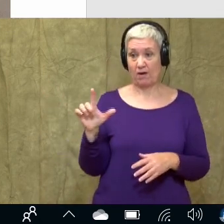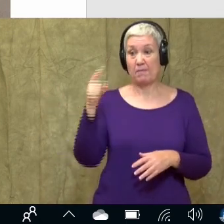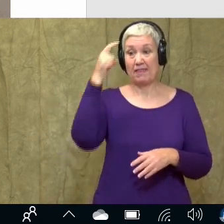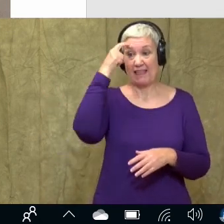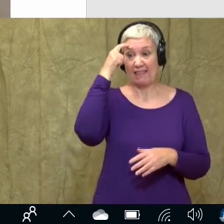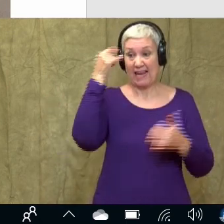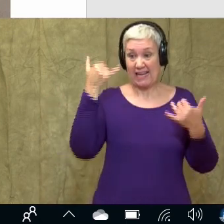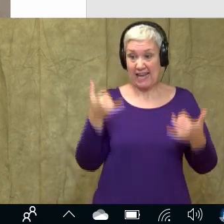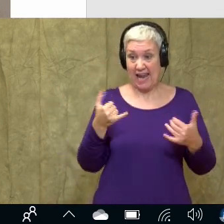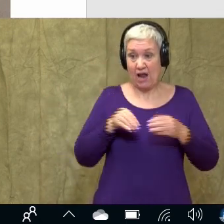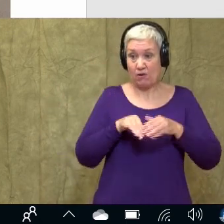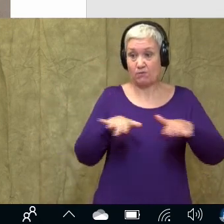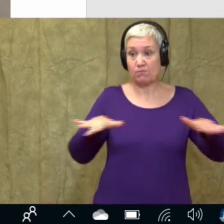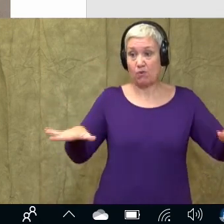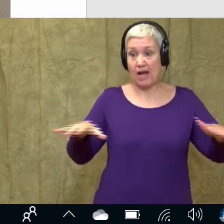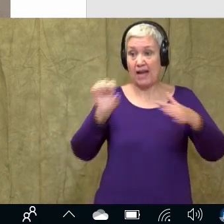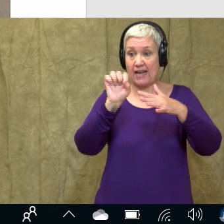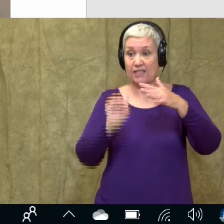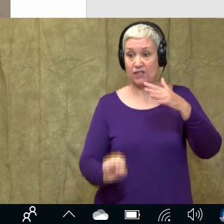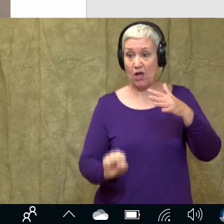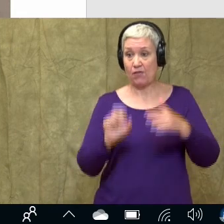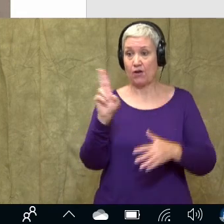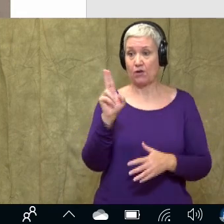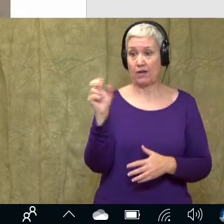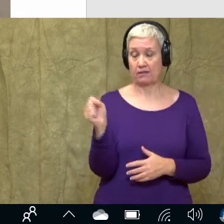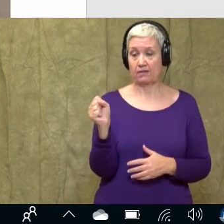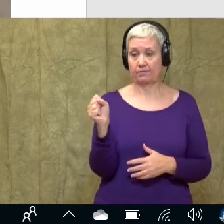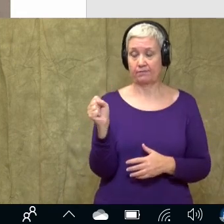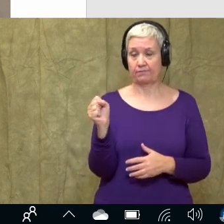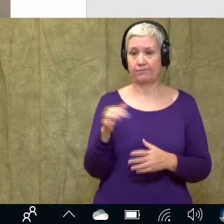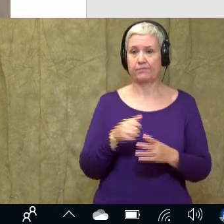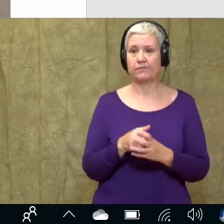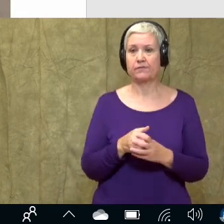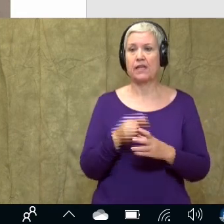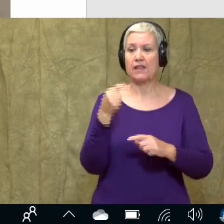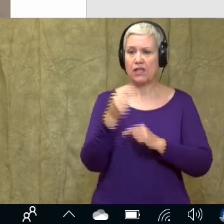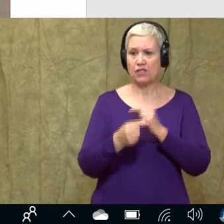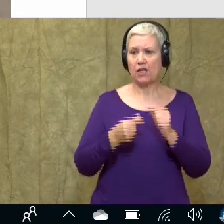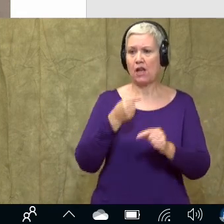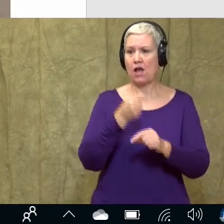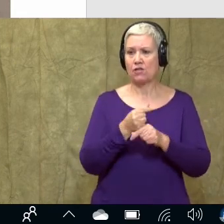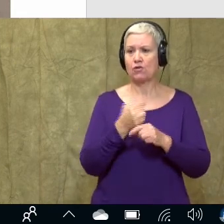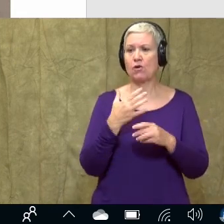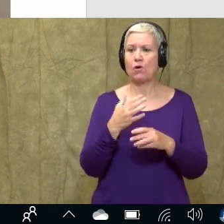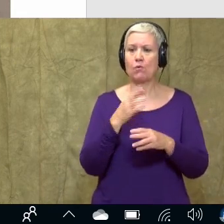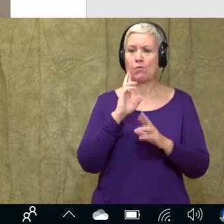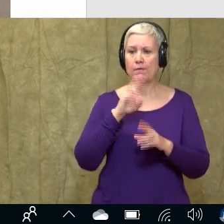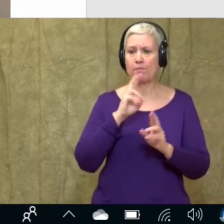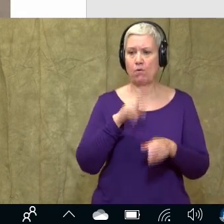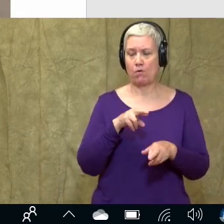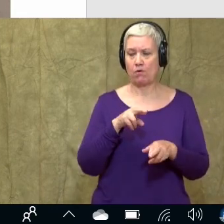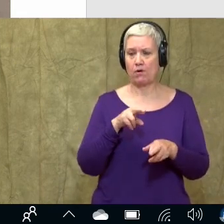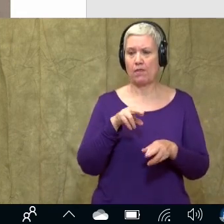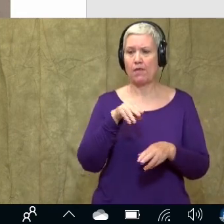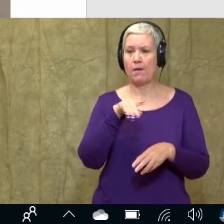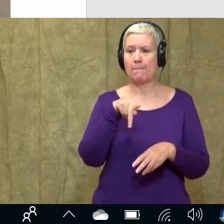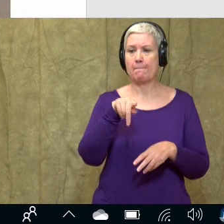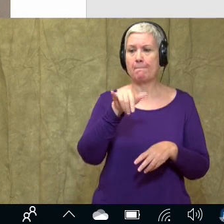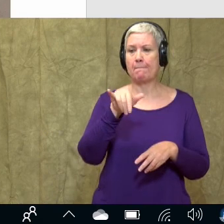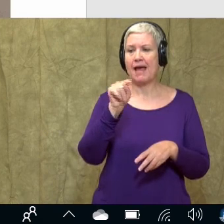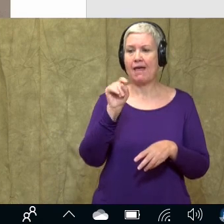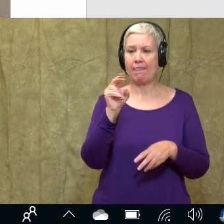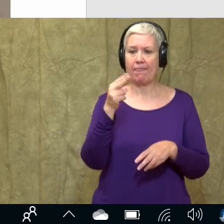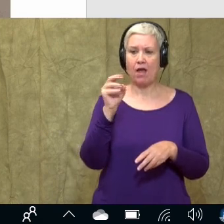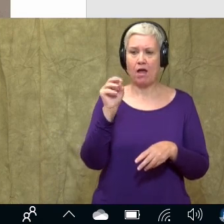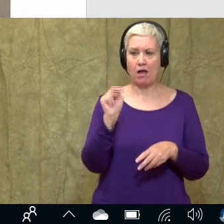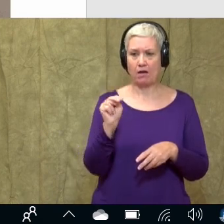United States. According to the new U.S. Geological Survey report, the python could find about